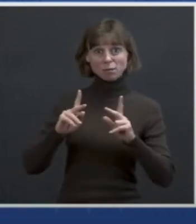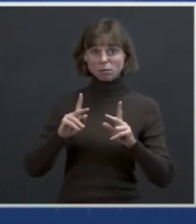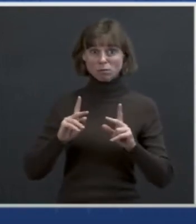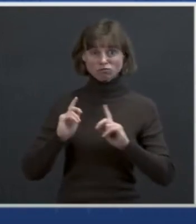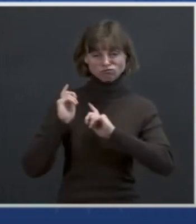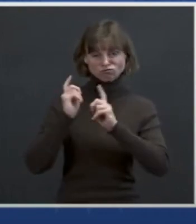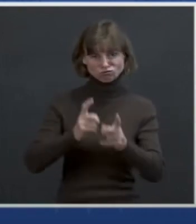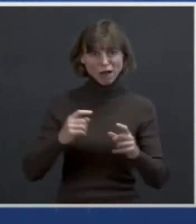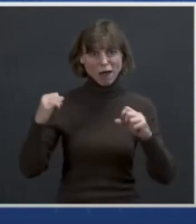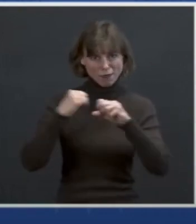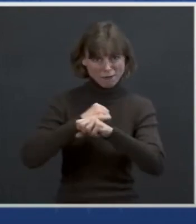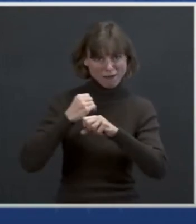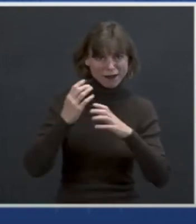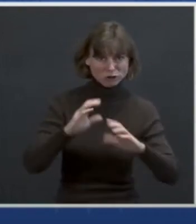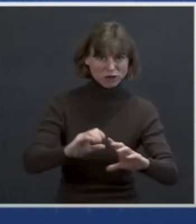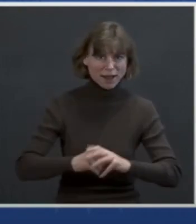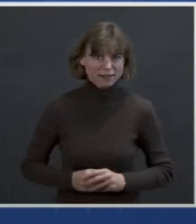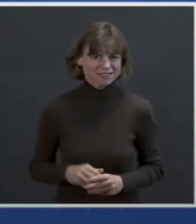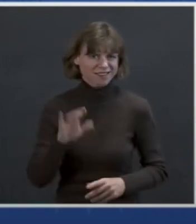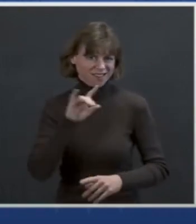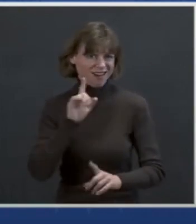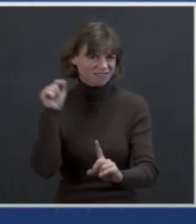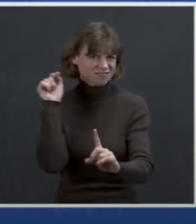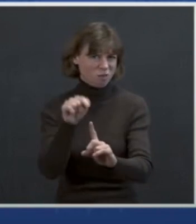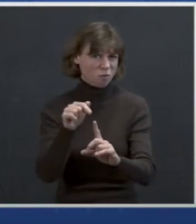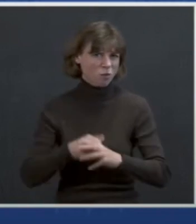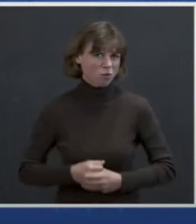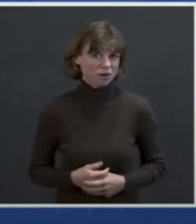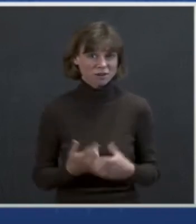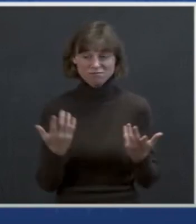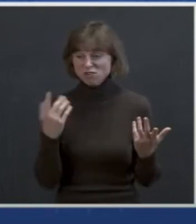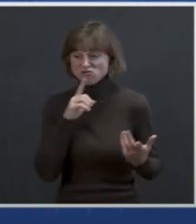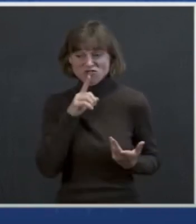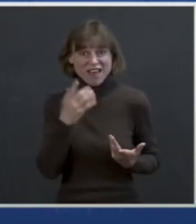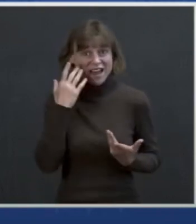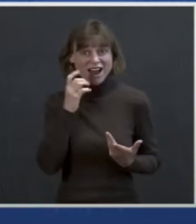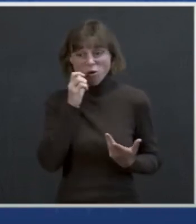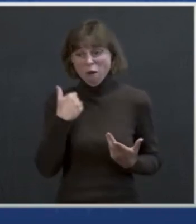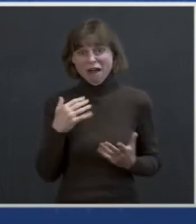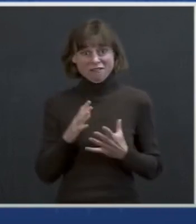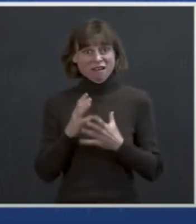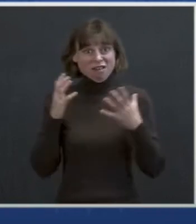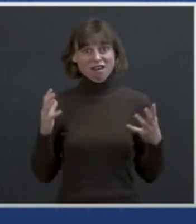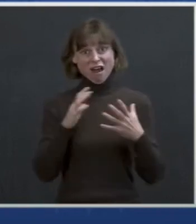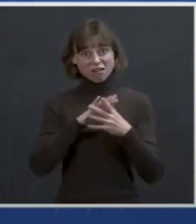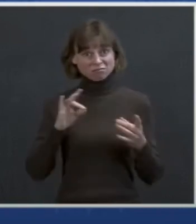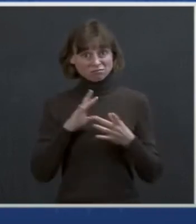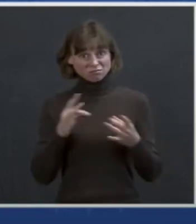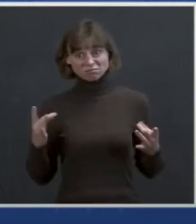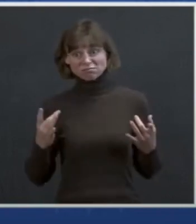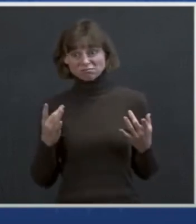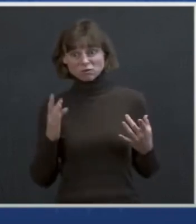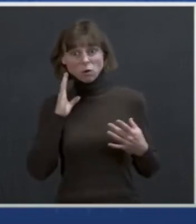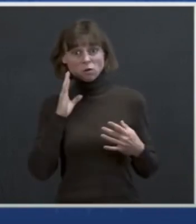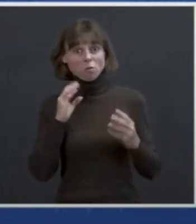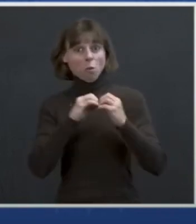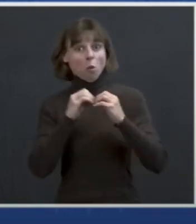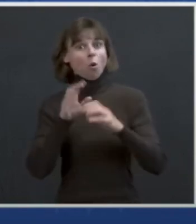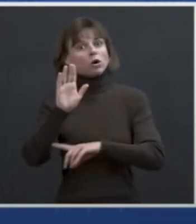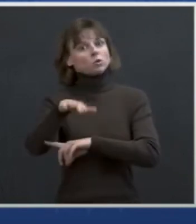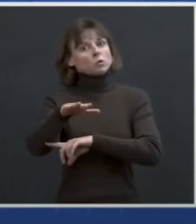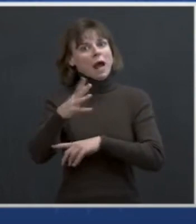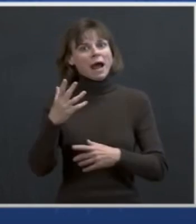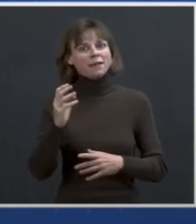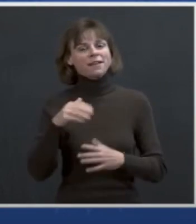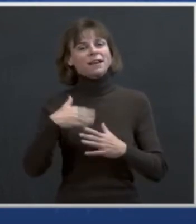what the essence of it is. And I'm going to have a lot more to say about that tonight in the next couple of days and be able to take your questions.